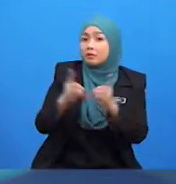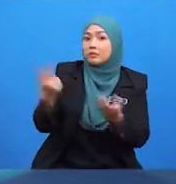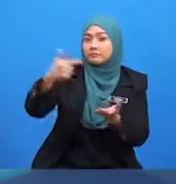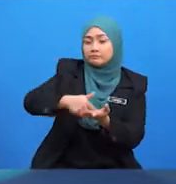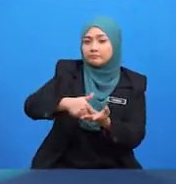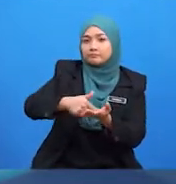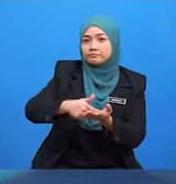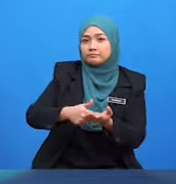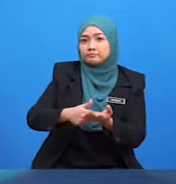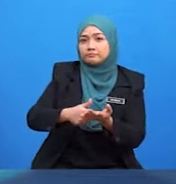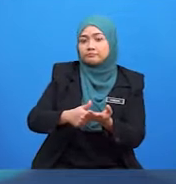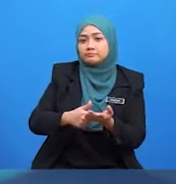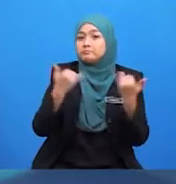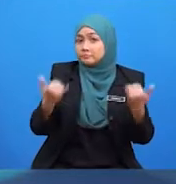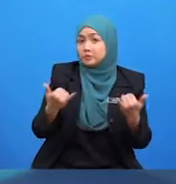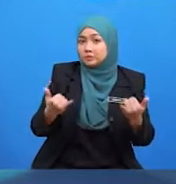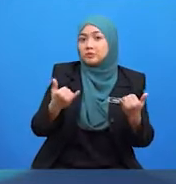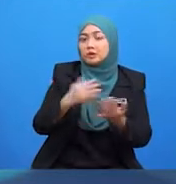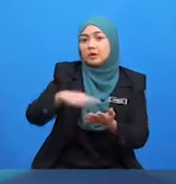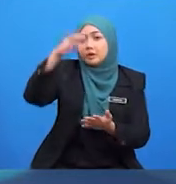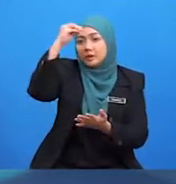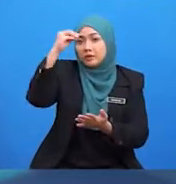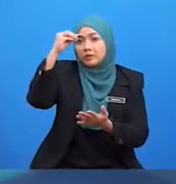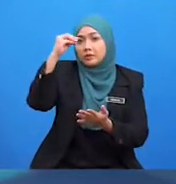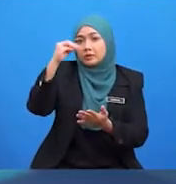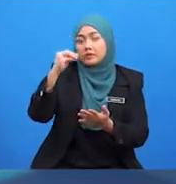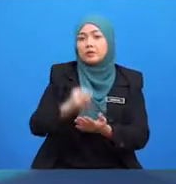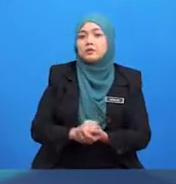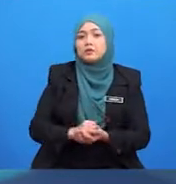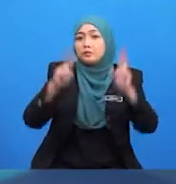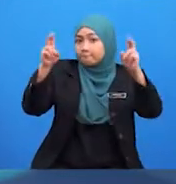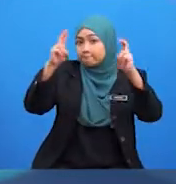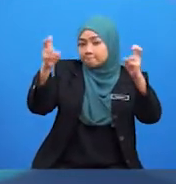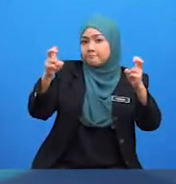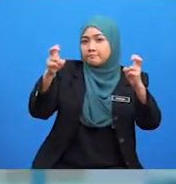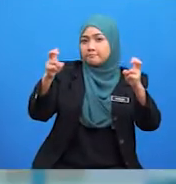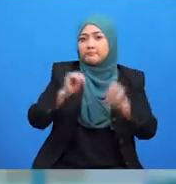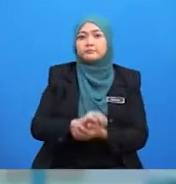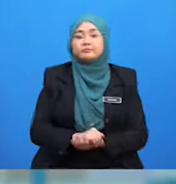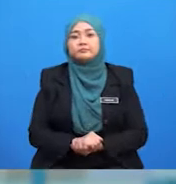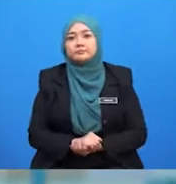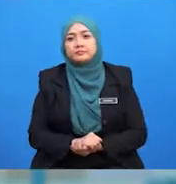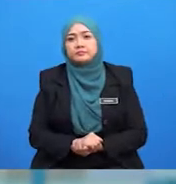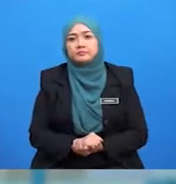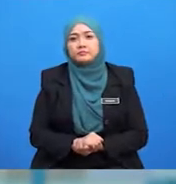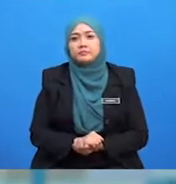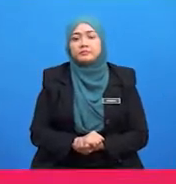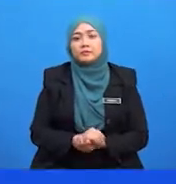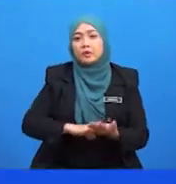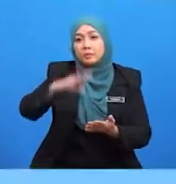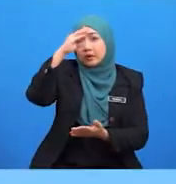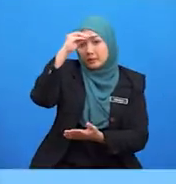Today, we are going to learn about a really unique topic. We are going to